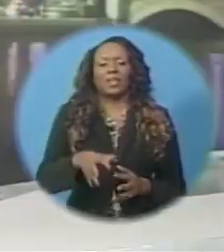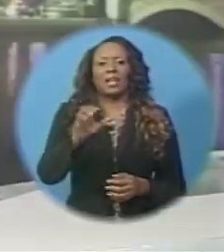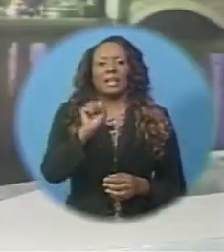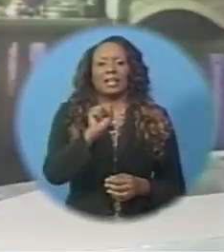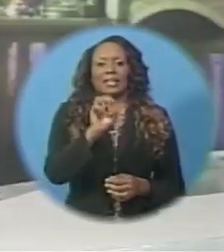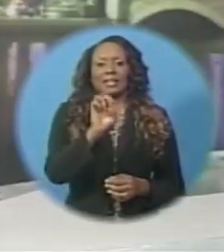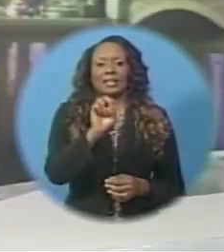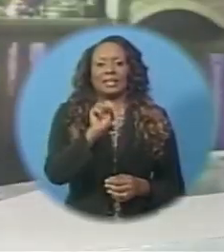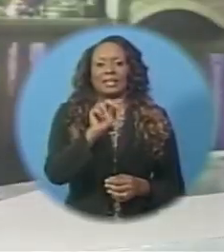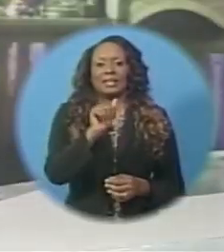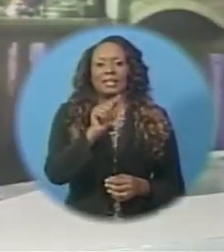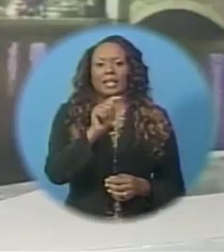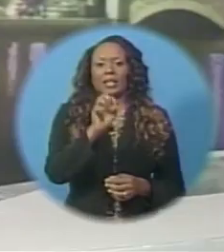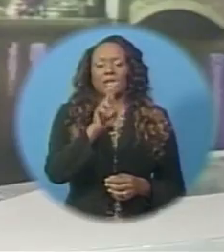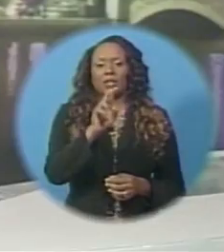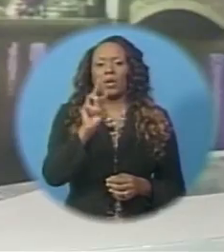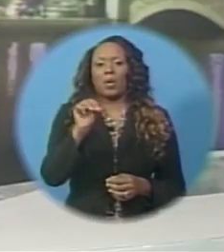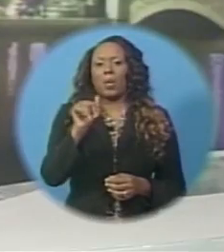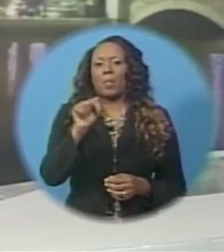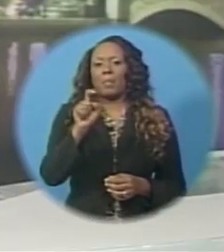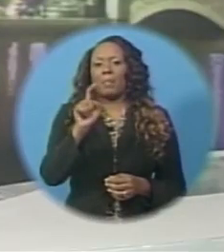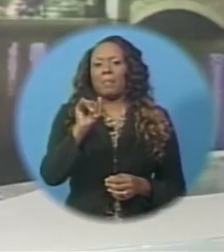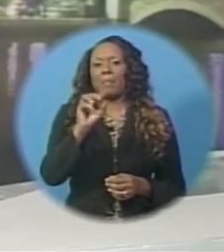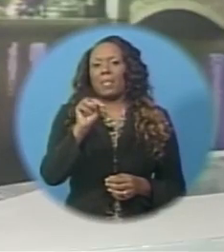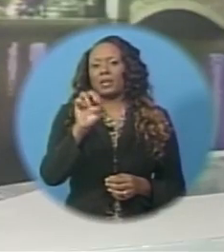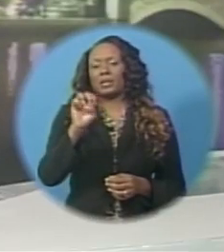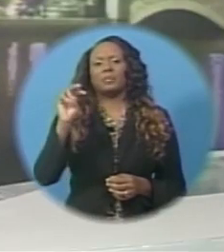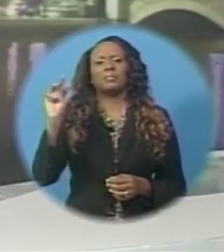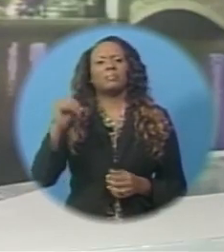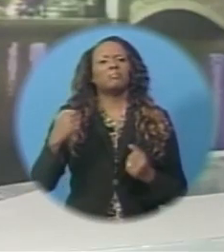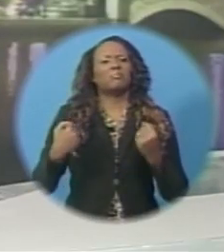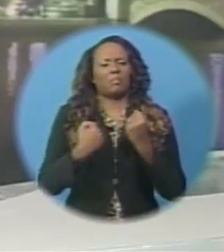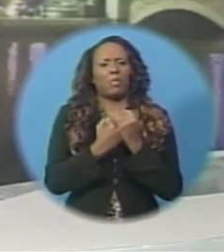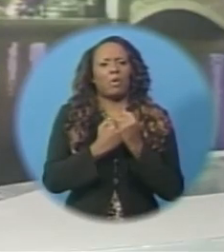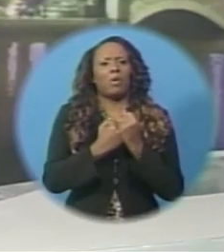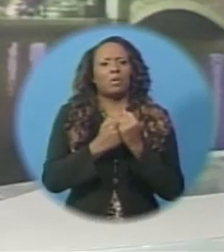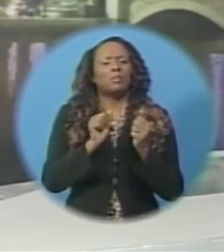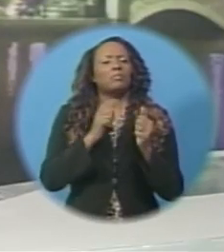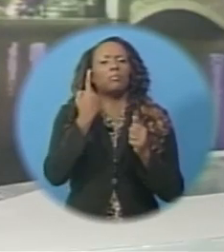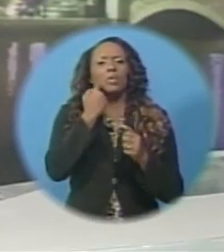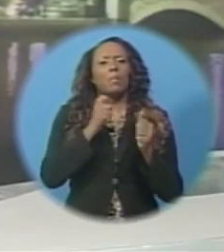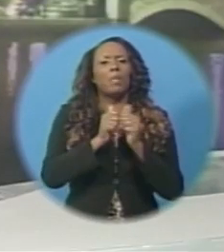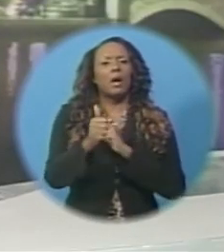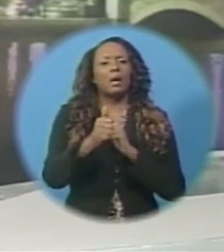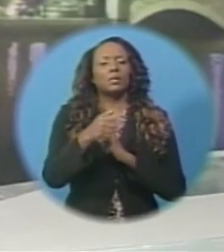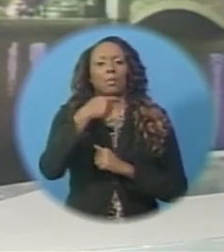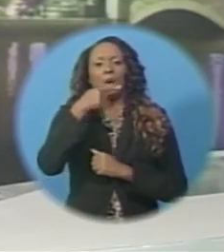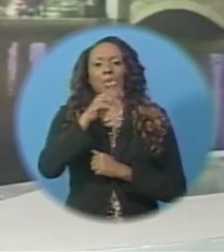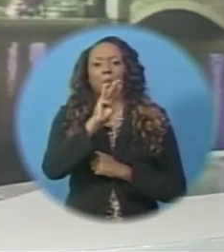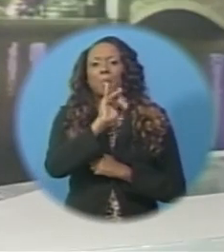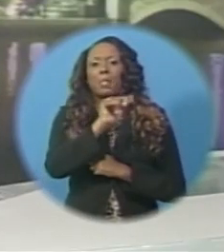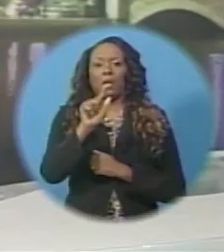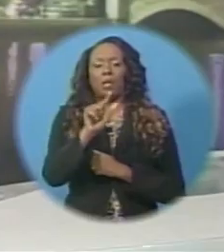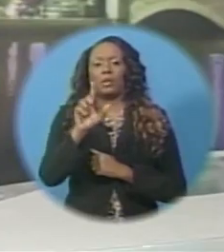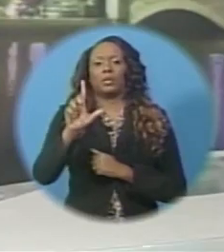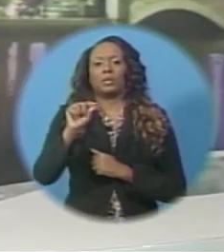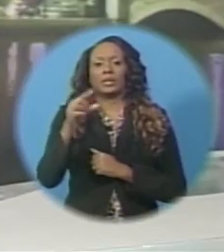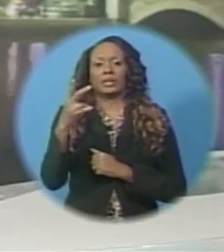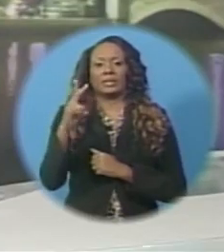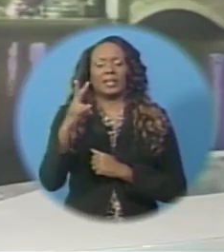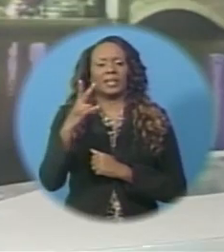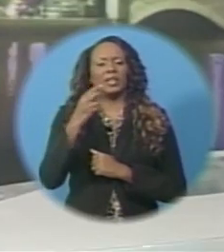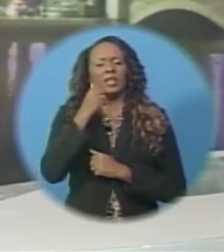Senator Maxine McLean has given strong support to the recently passed Notaries Public Bill 2017. Leading off debate in the Senate today,